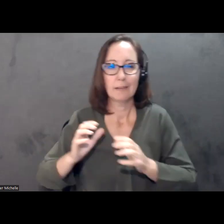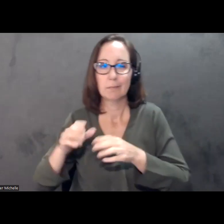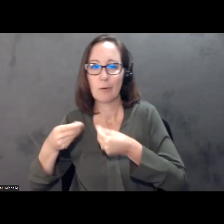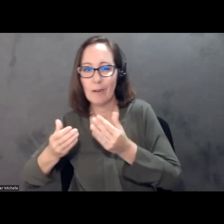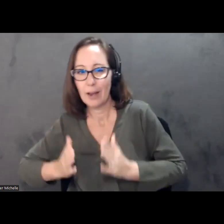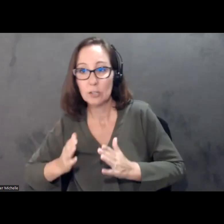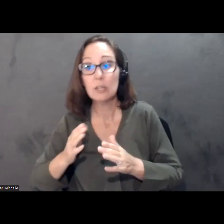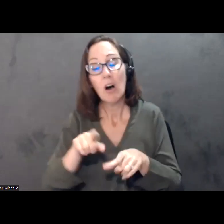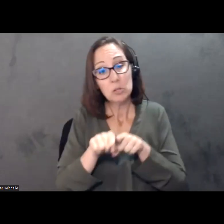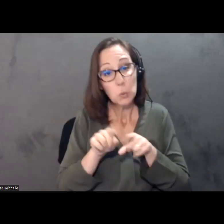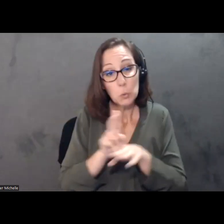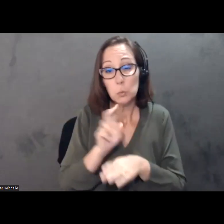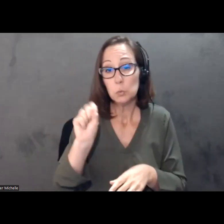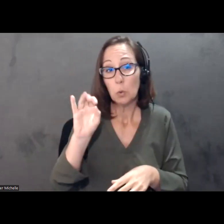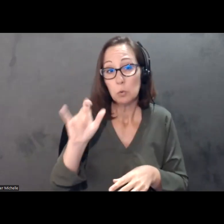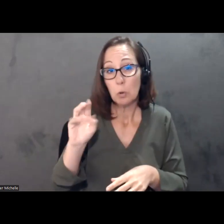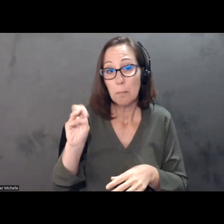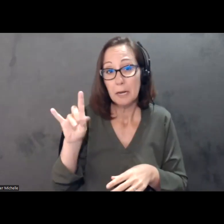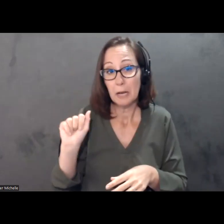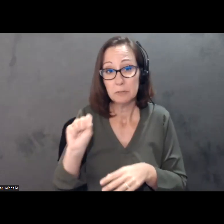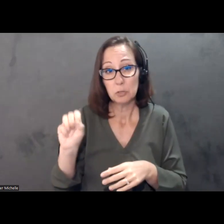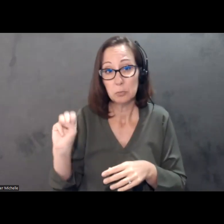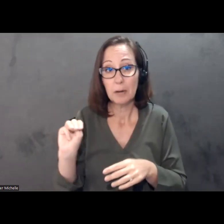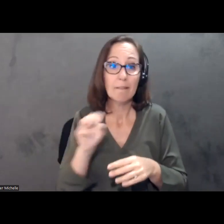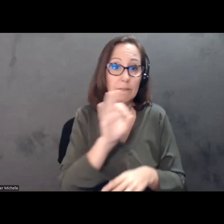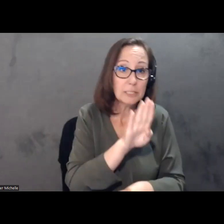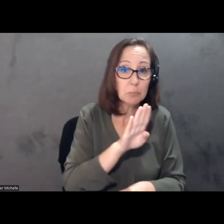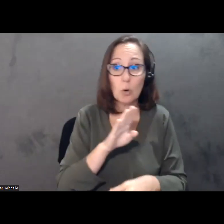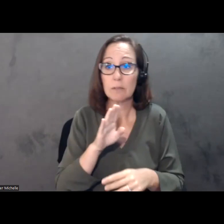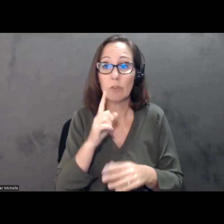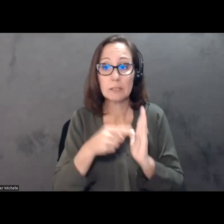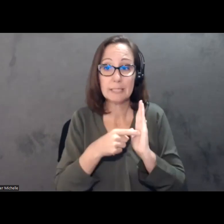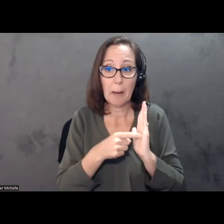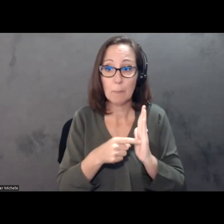we do use Facebook, and we actually leverage a lot of the resources you've already seen